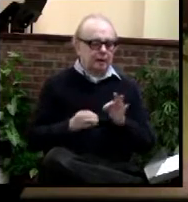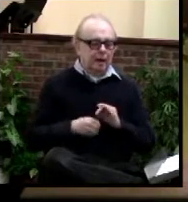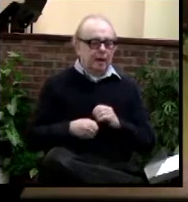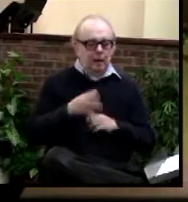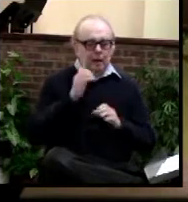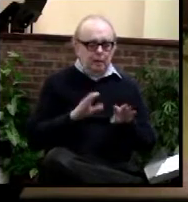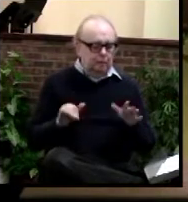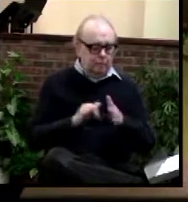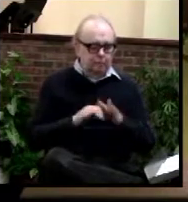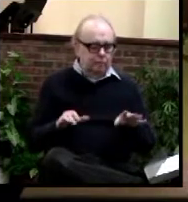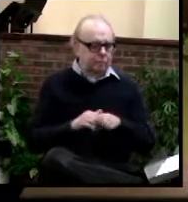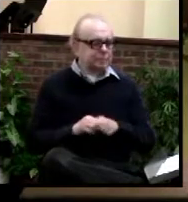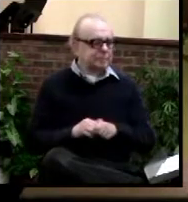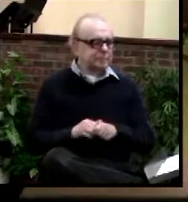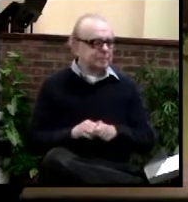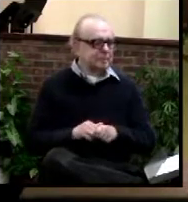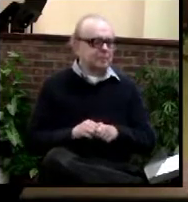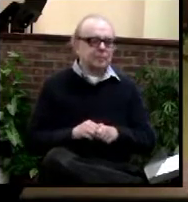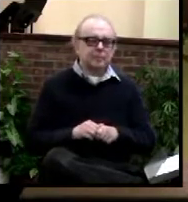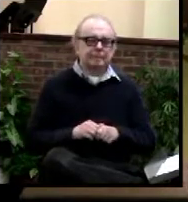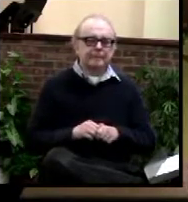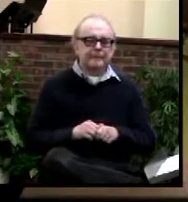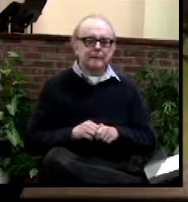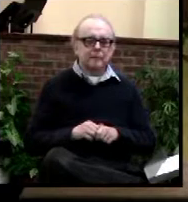do. I never was